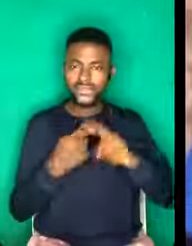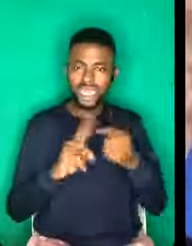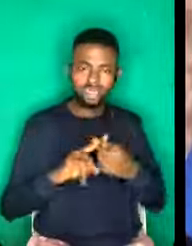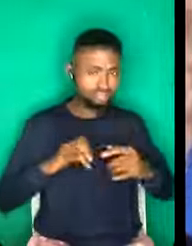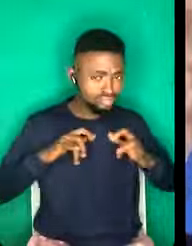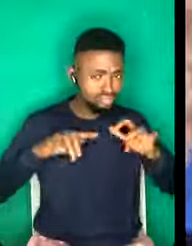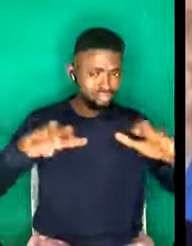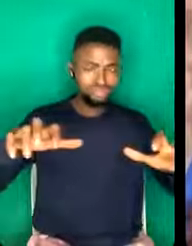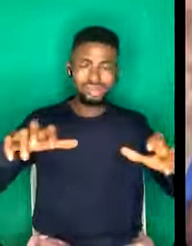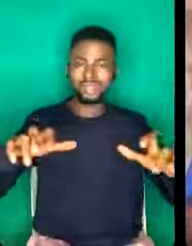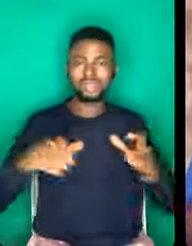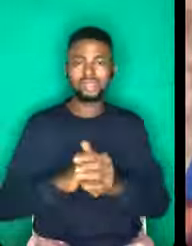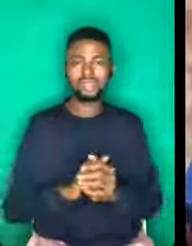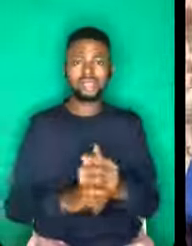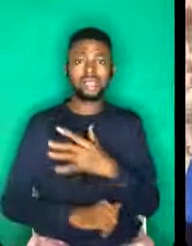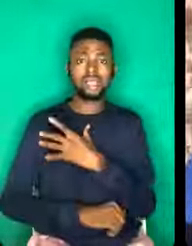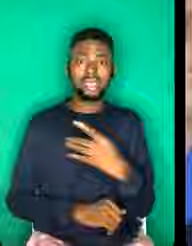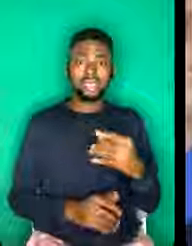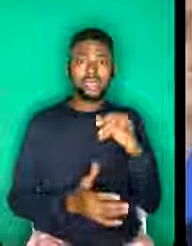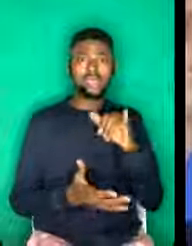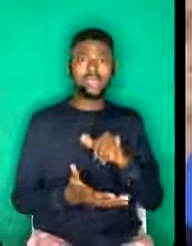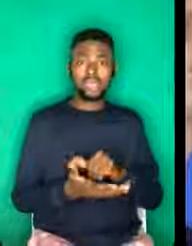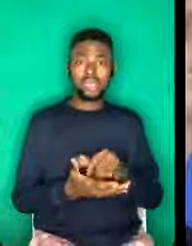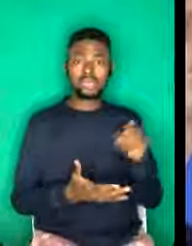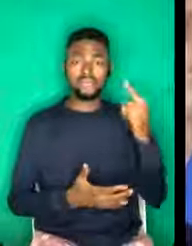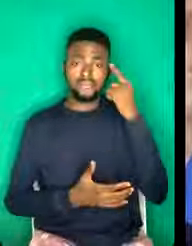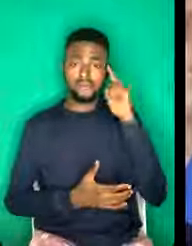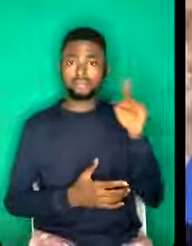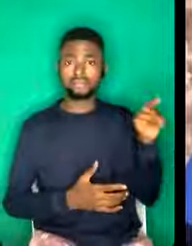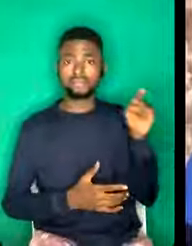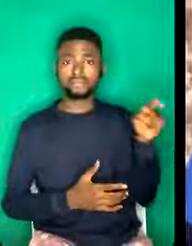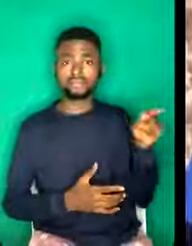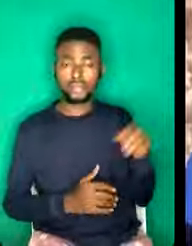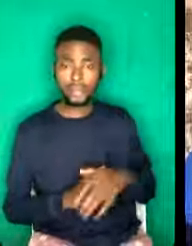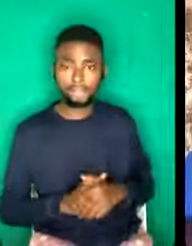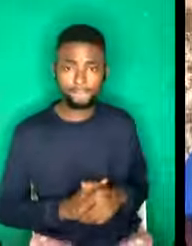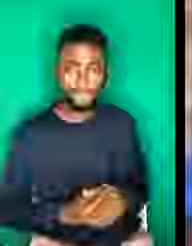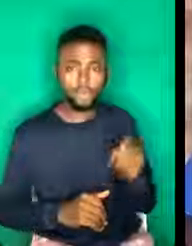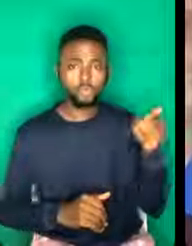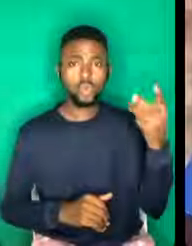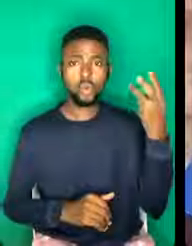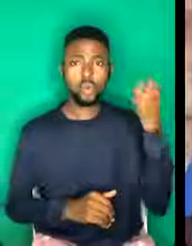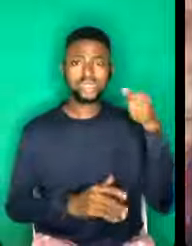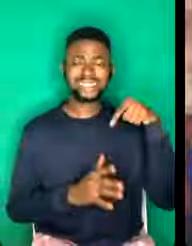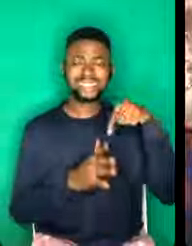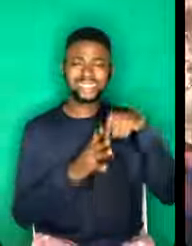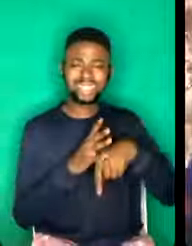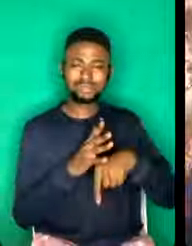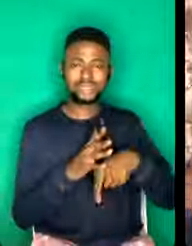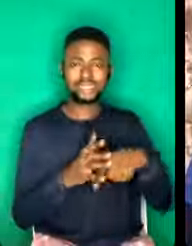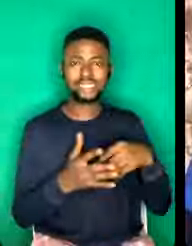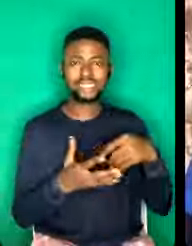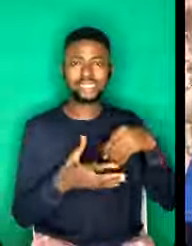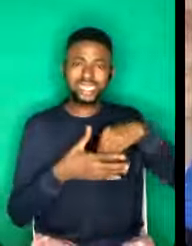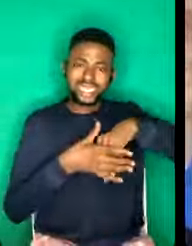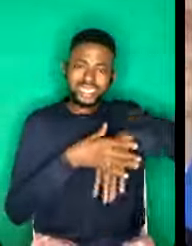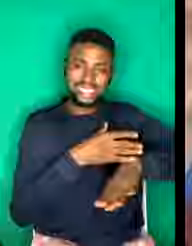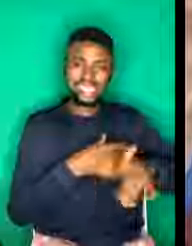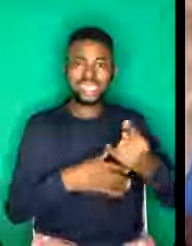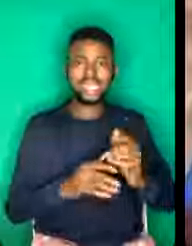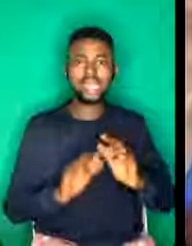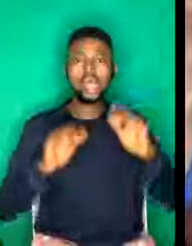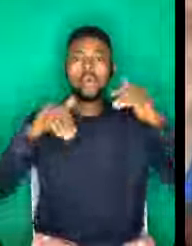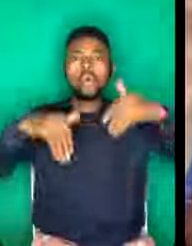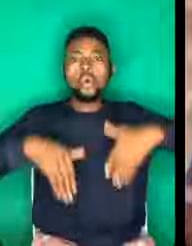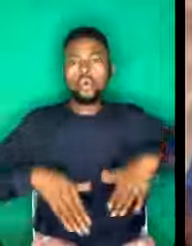people, and that's for me was I was deep into an ocean of sign language,